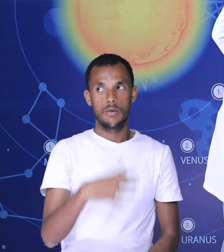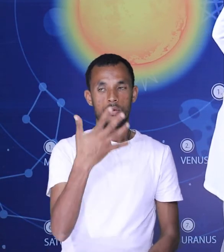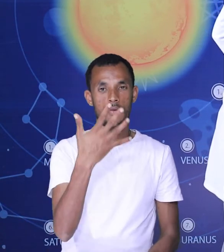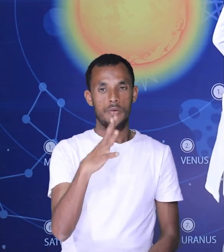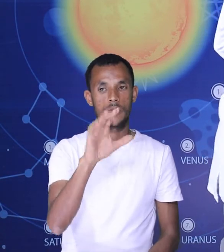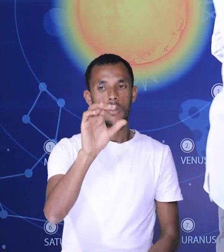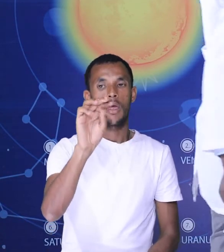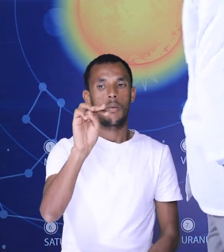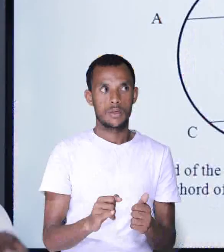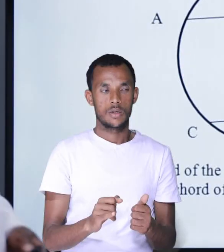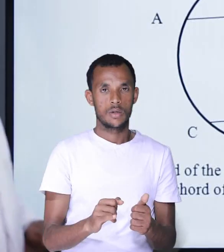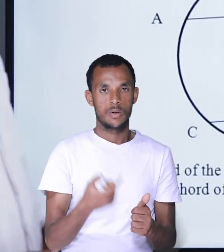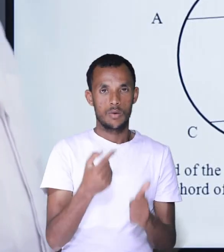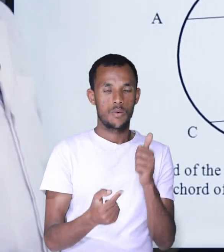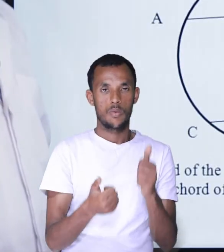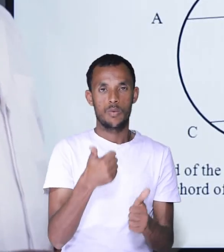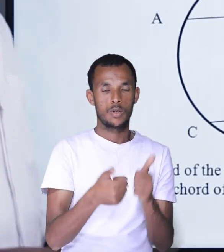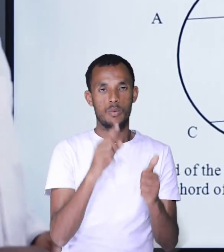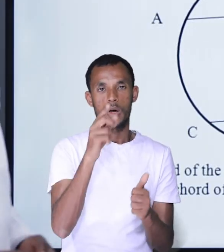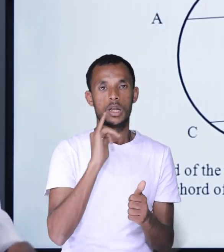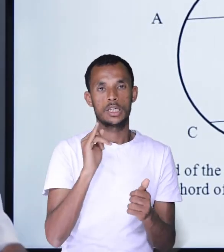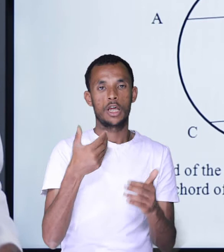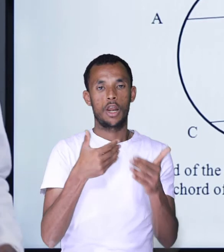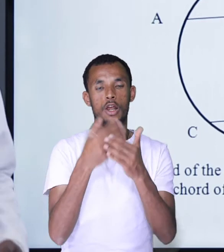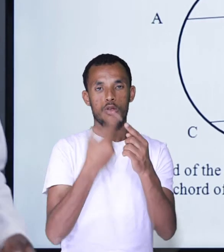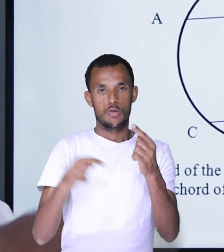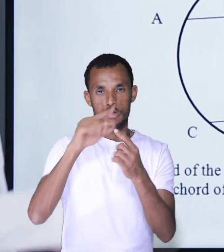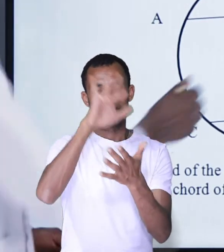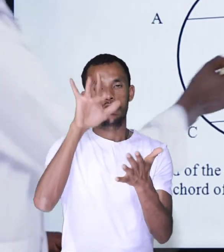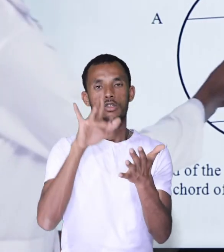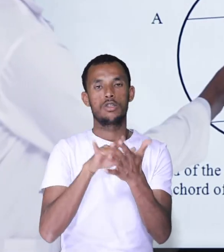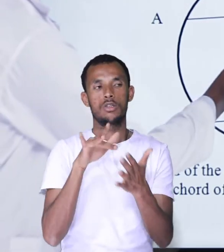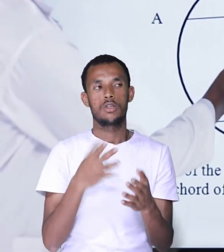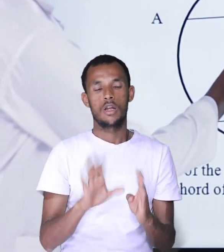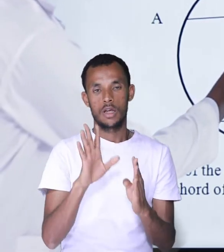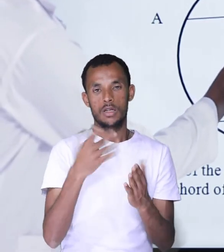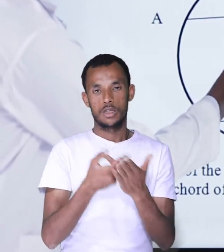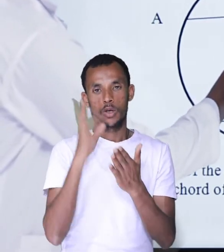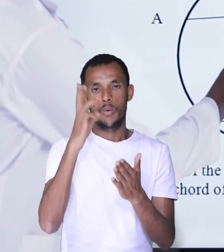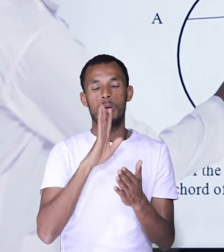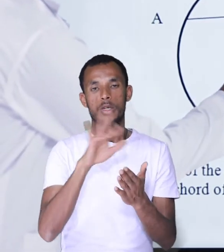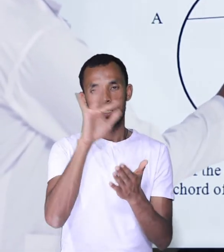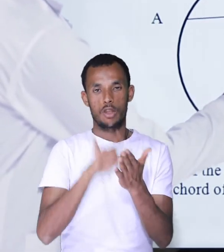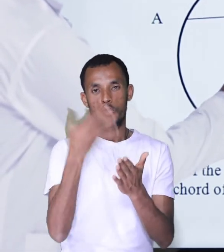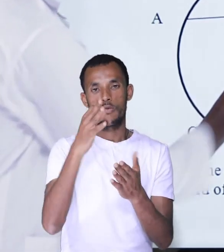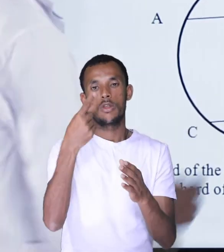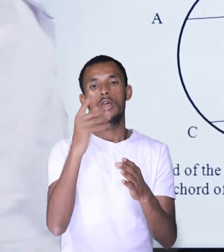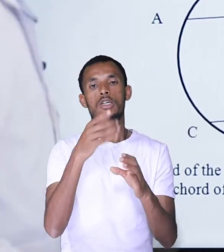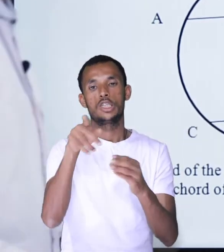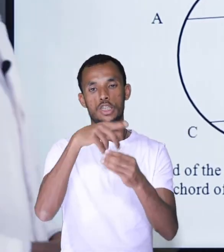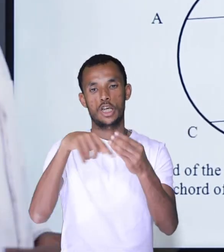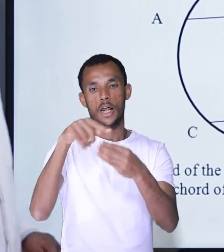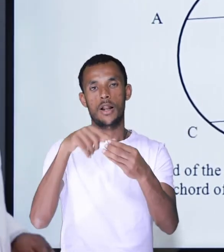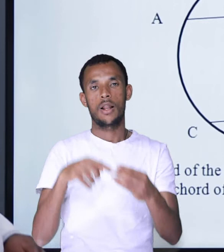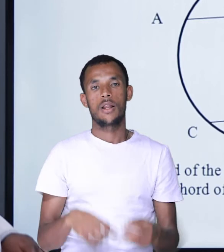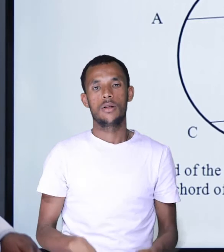15 centimeter. Which one is nearest to the center? Let this will be the center of the circle. Center of